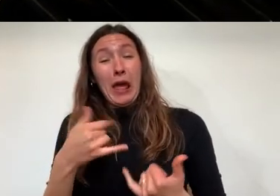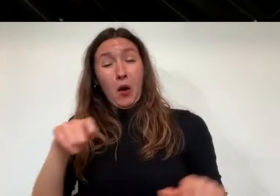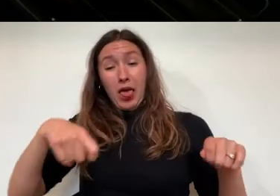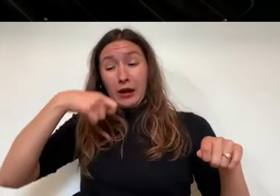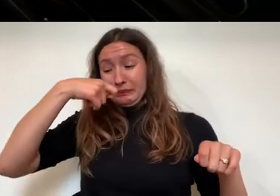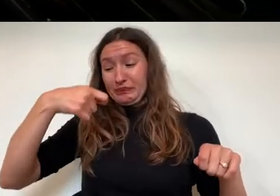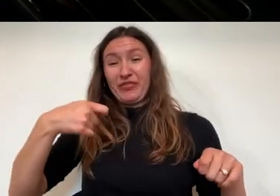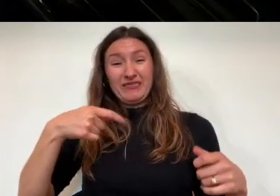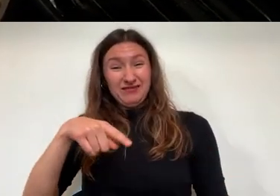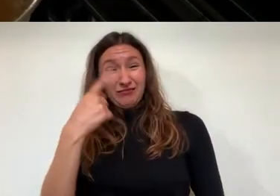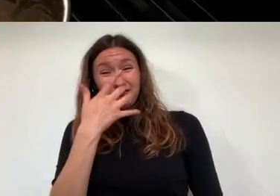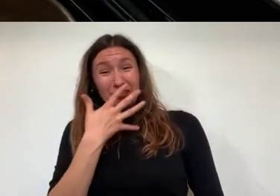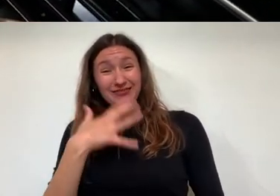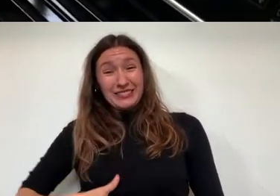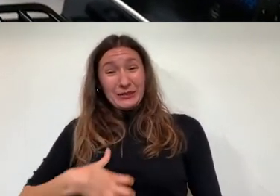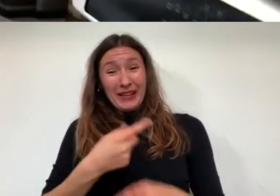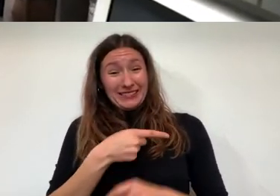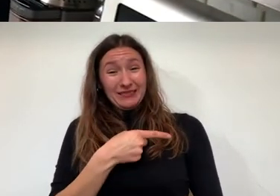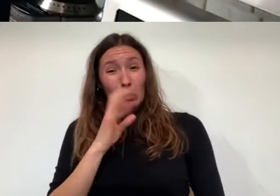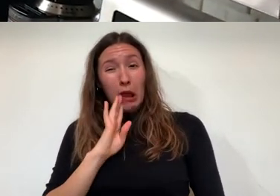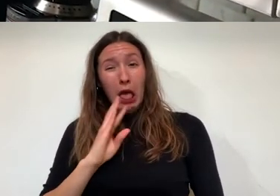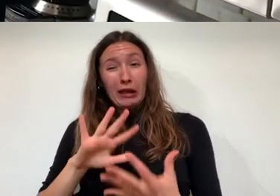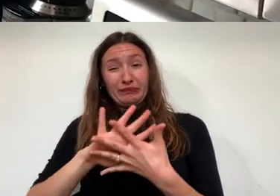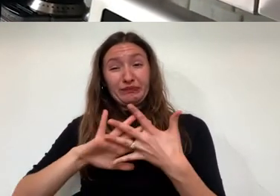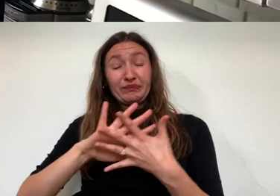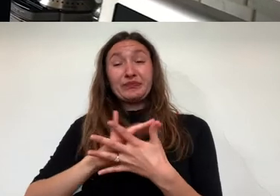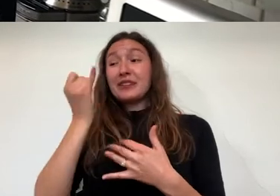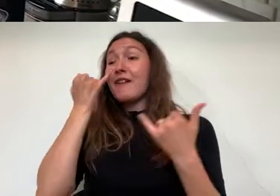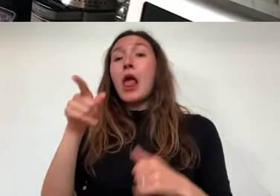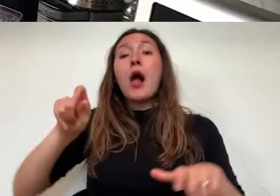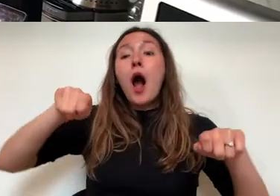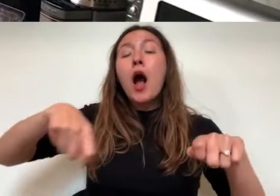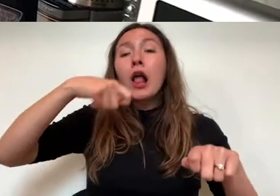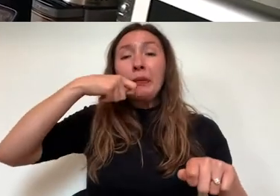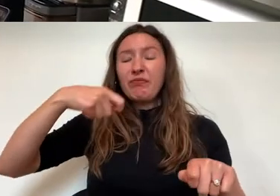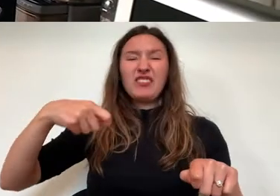Like, disgusting. If you to just taste this alone,